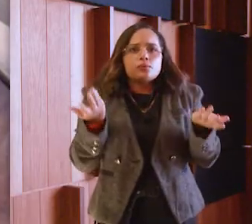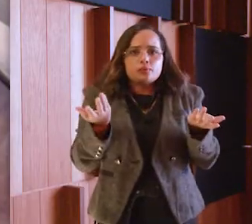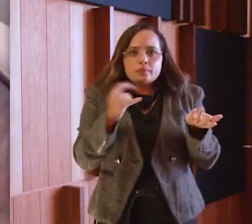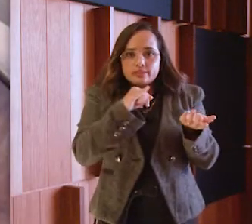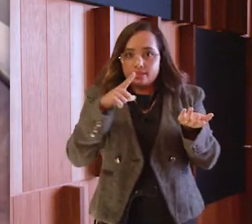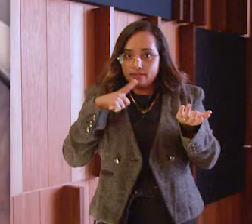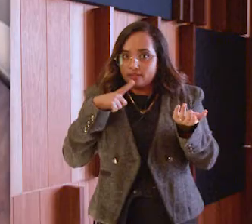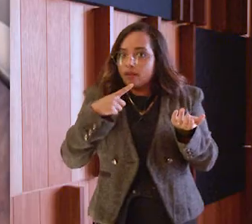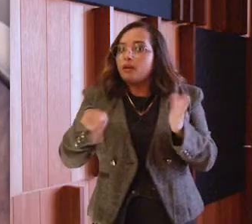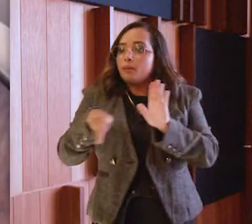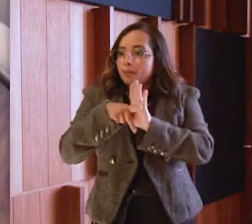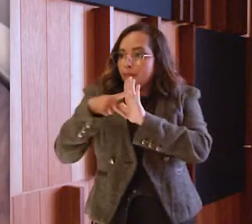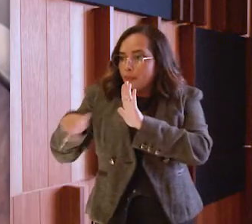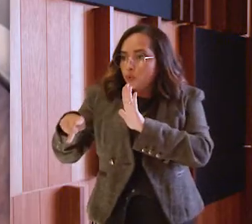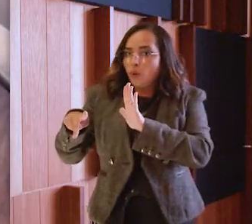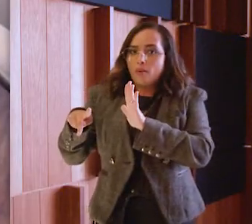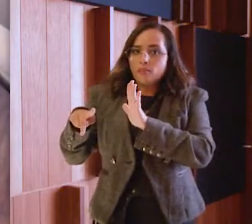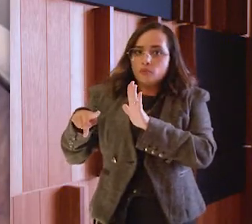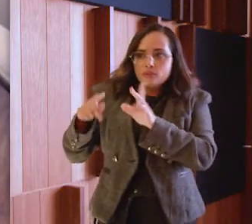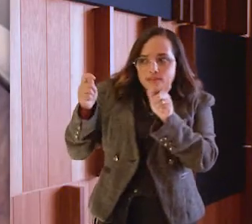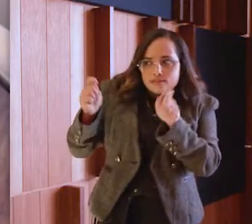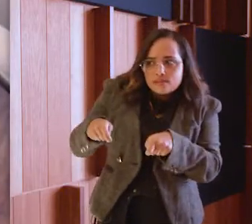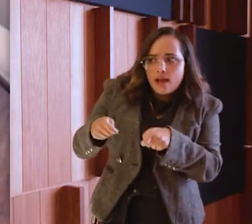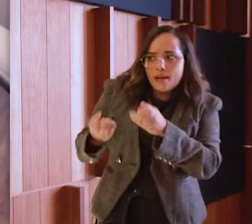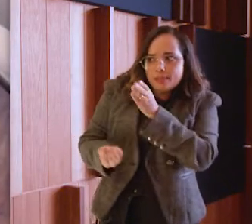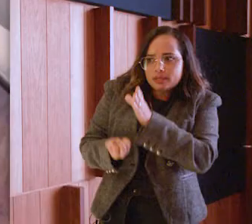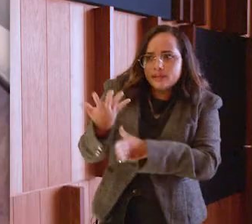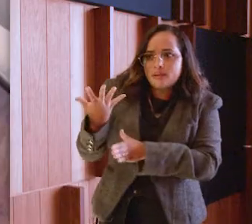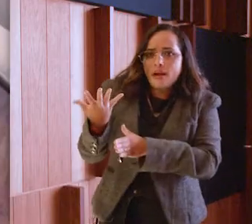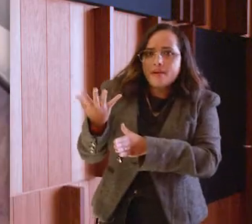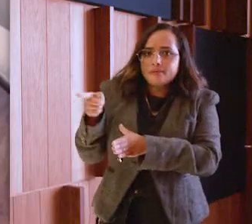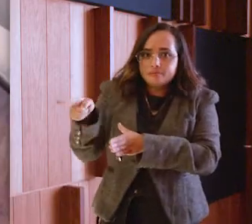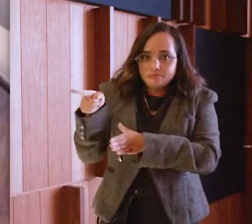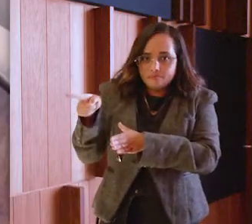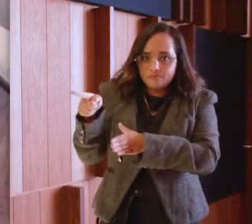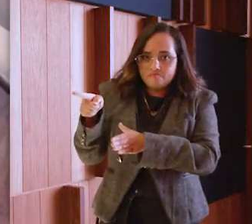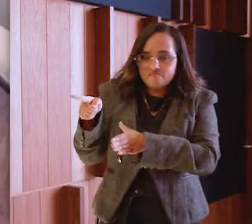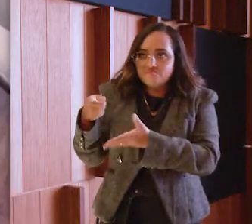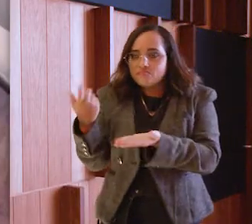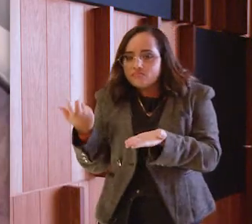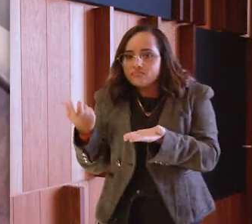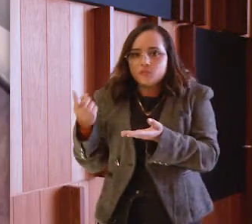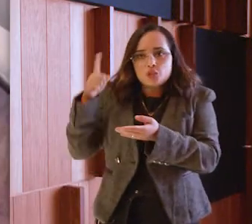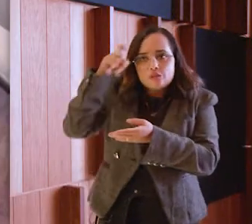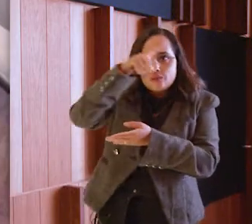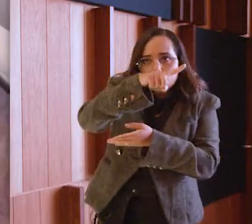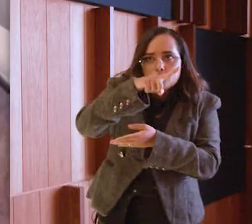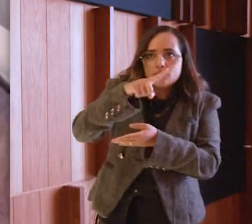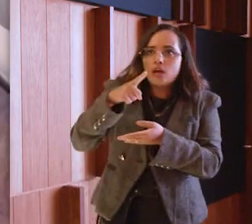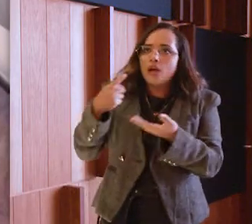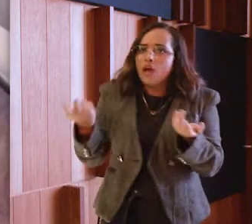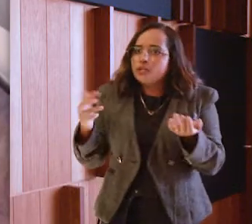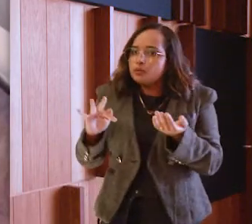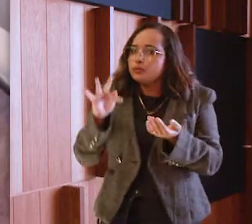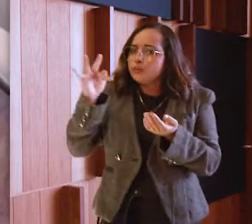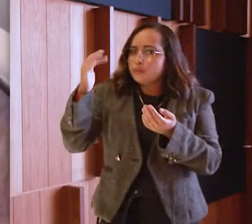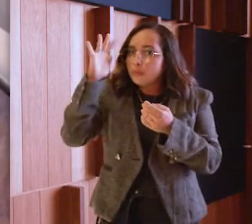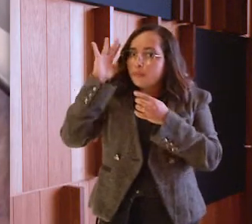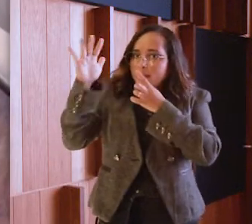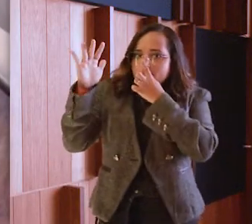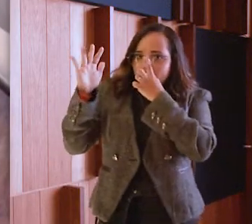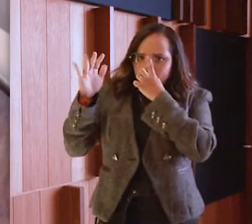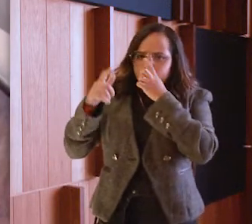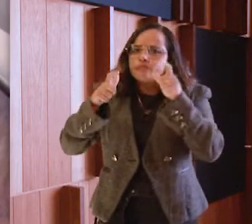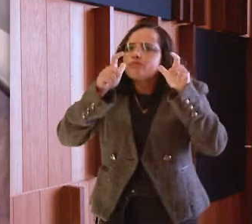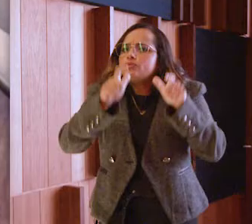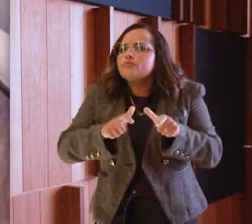time, then where are the DEMPI functions, the development, enhancement, maintenance, protection, exploitation of IP? Where are those functions? And